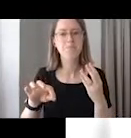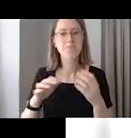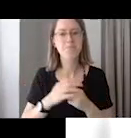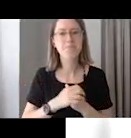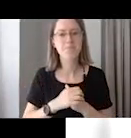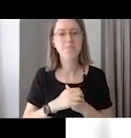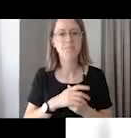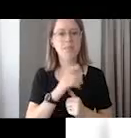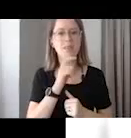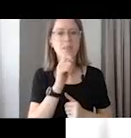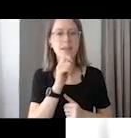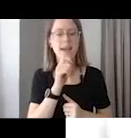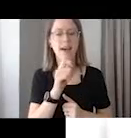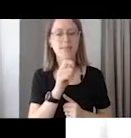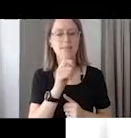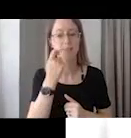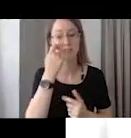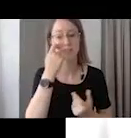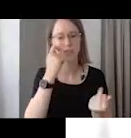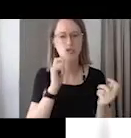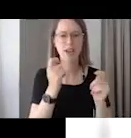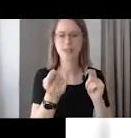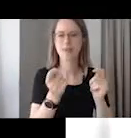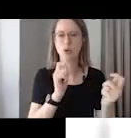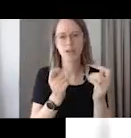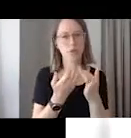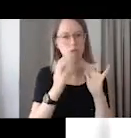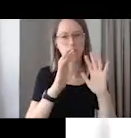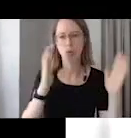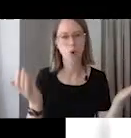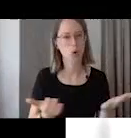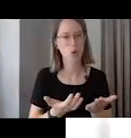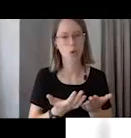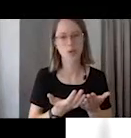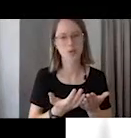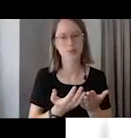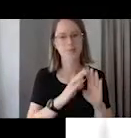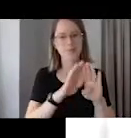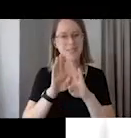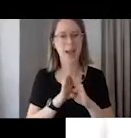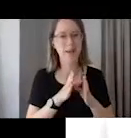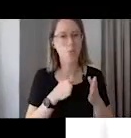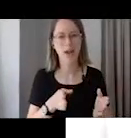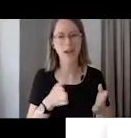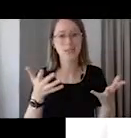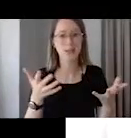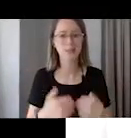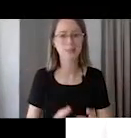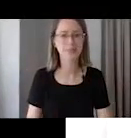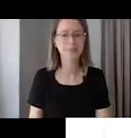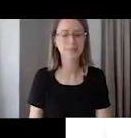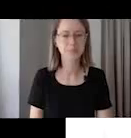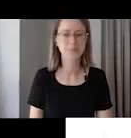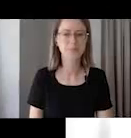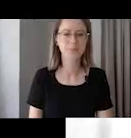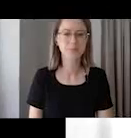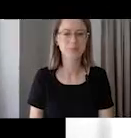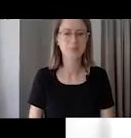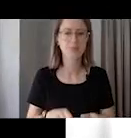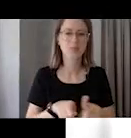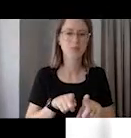media is transforming all across the world in the same way, in the same direction, isn't it? In terms of being